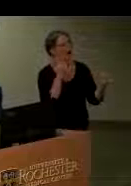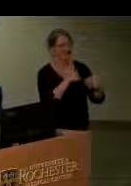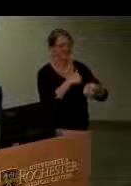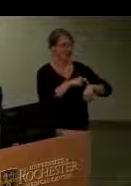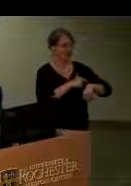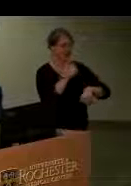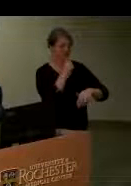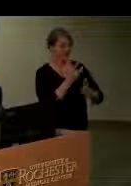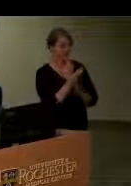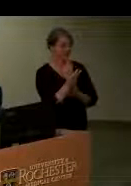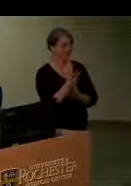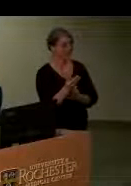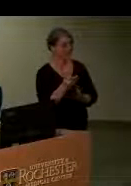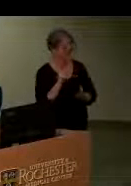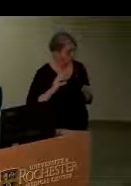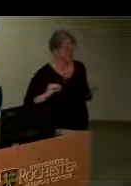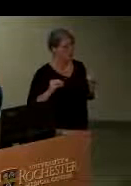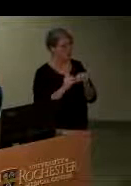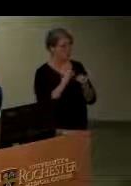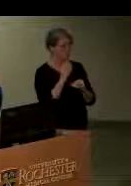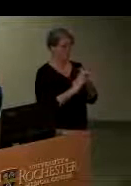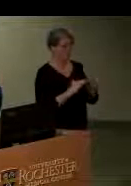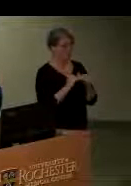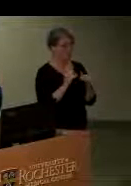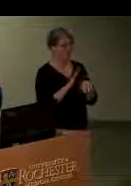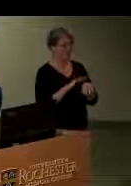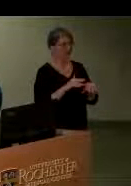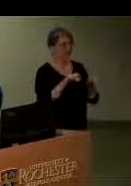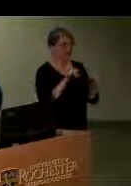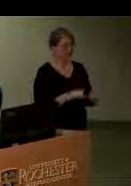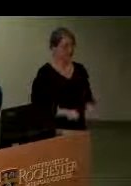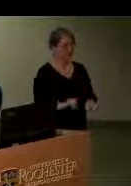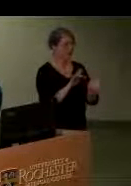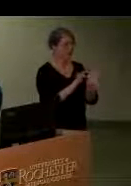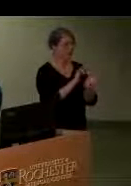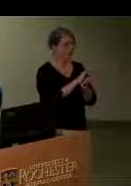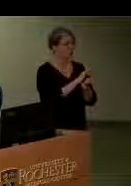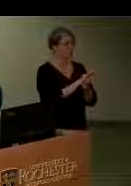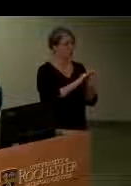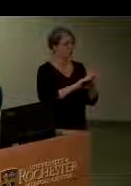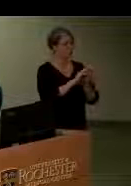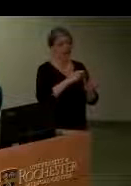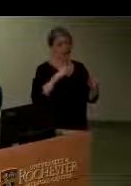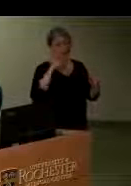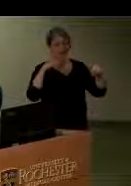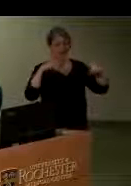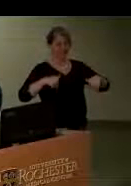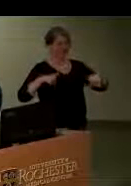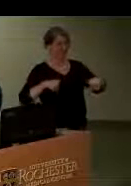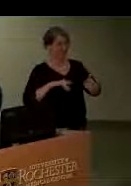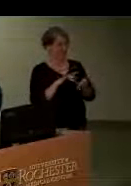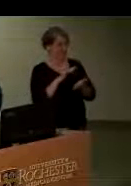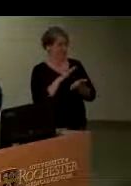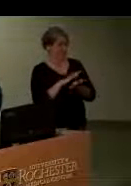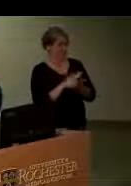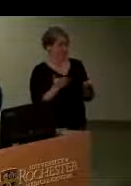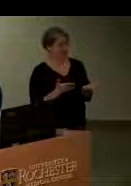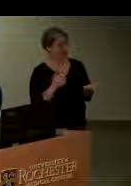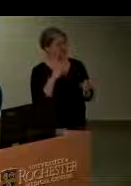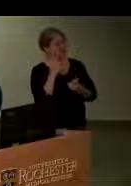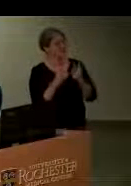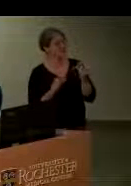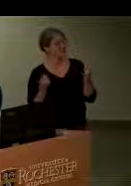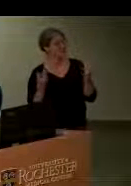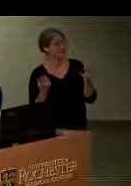wasted, because they should have been more comfortable than a standard medical school curriculum. And I believe that this medical school, which I visited multiple